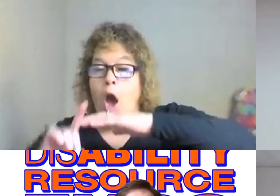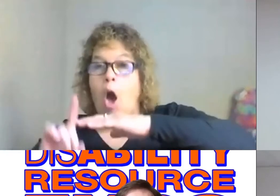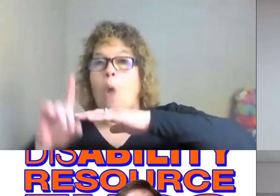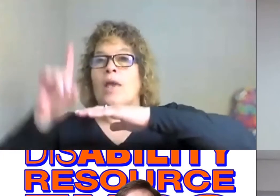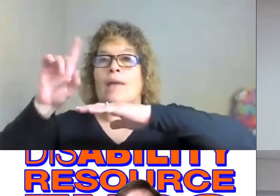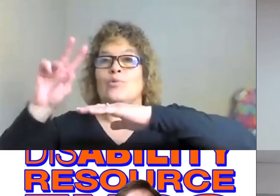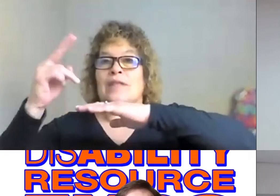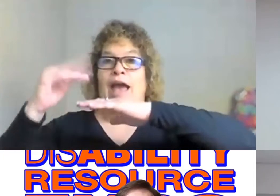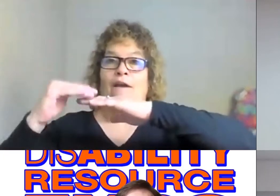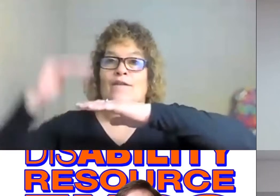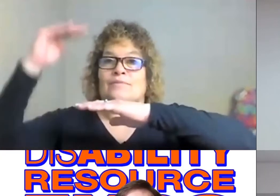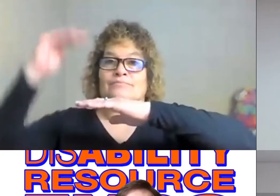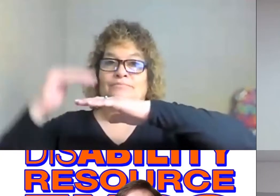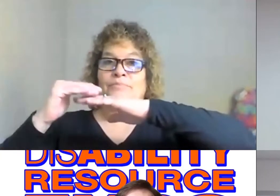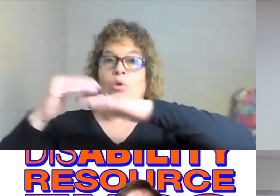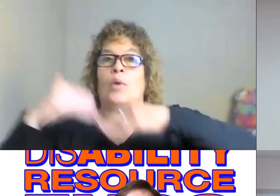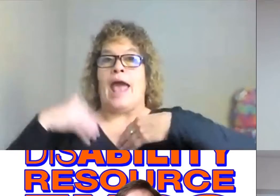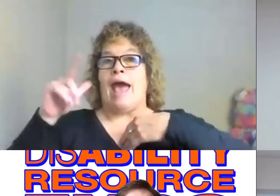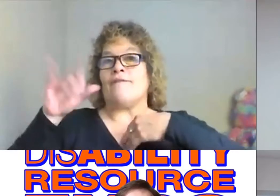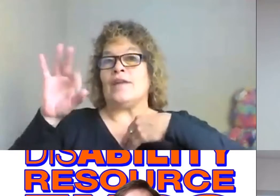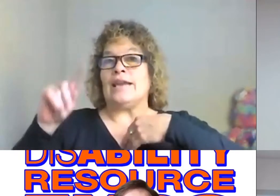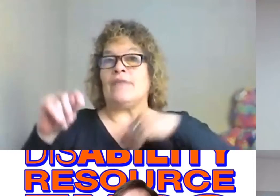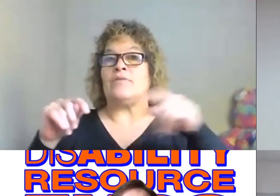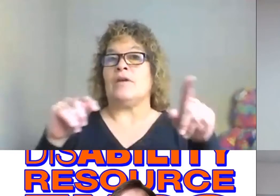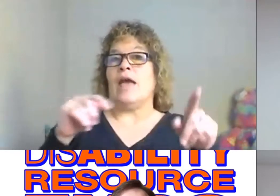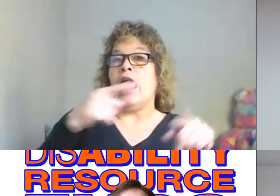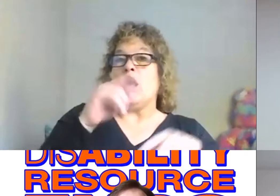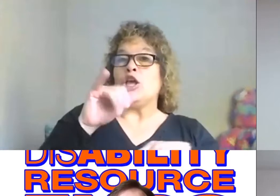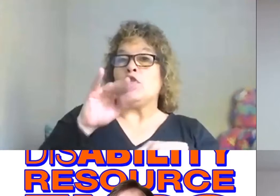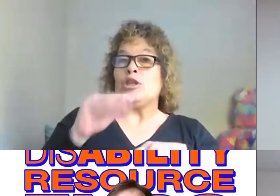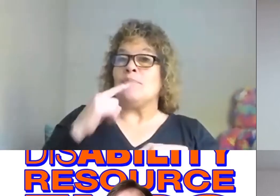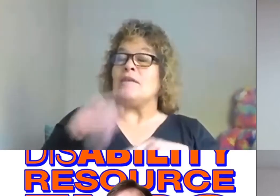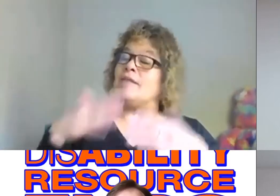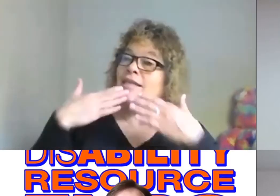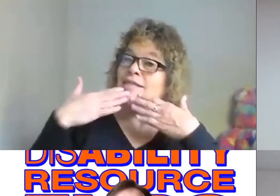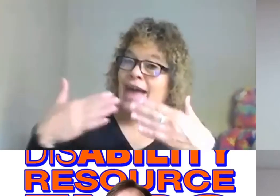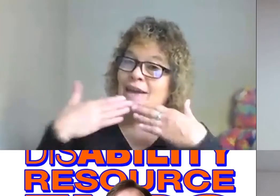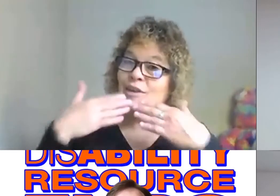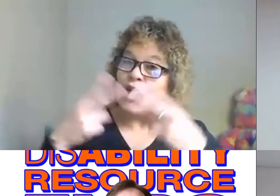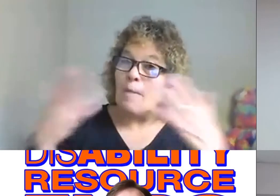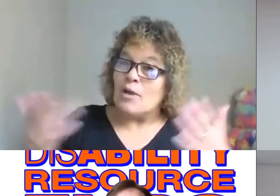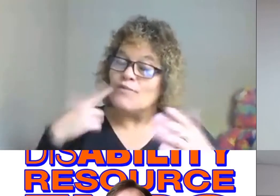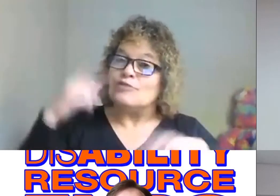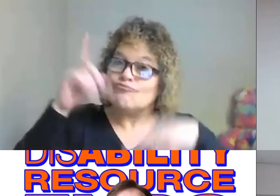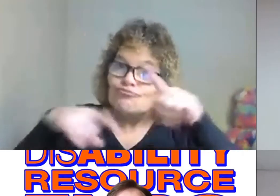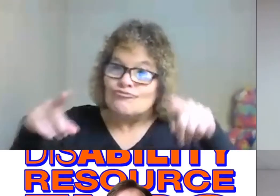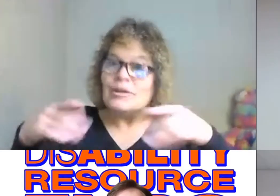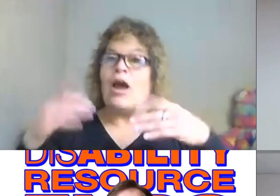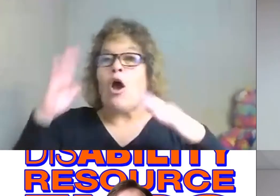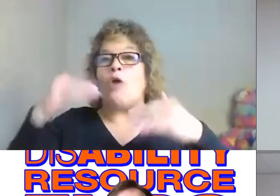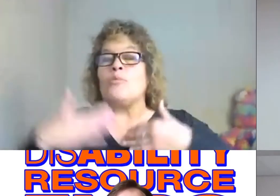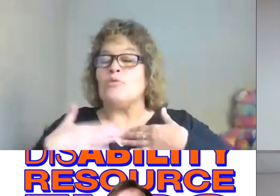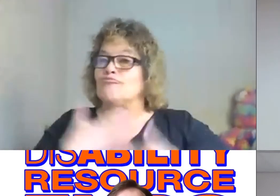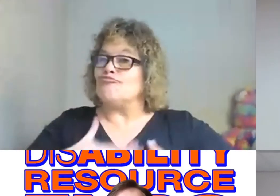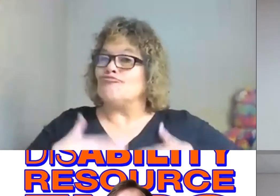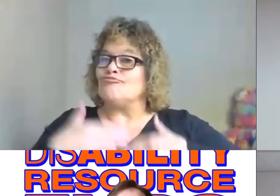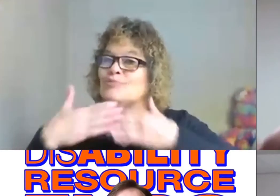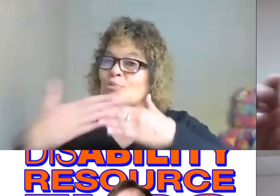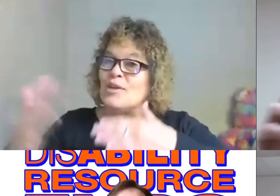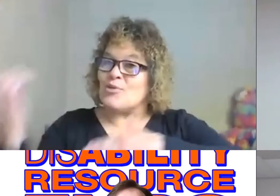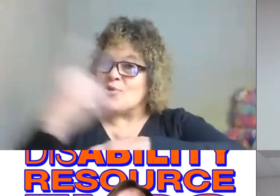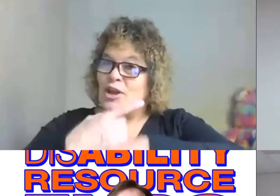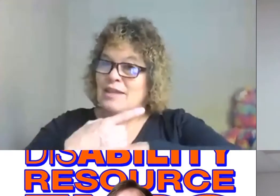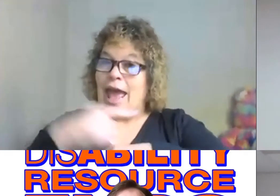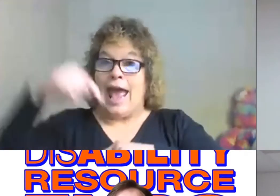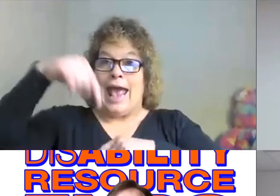great products and services. Well, thanks so much, Gary, for your time today. And, we hope you enjoy the rest of your day. Yes, sir. So real quick,